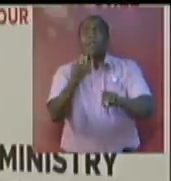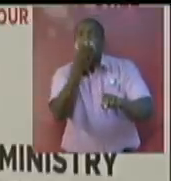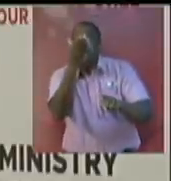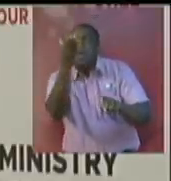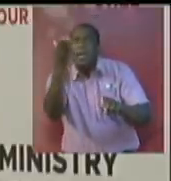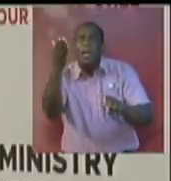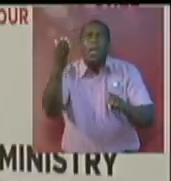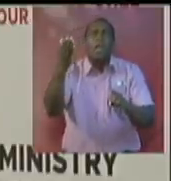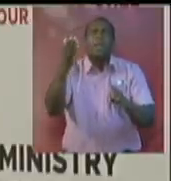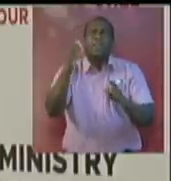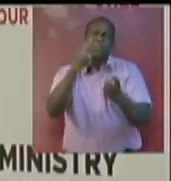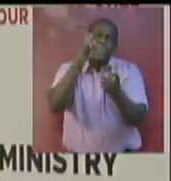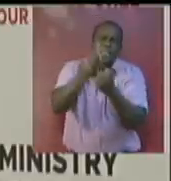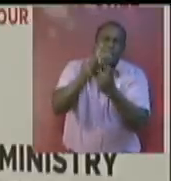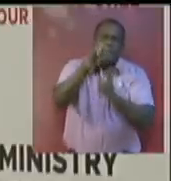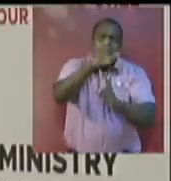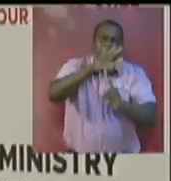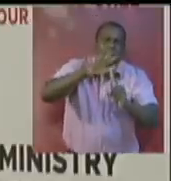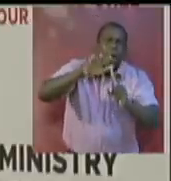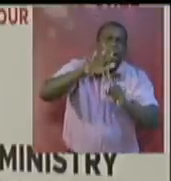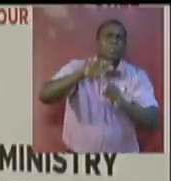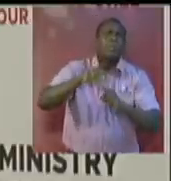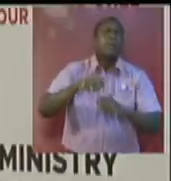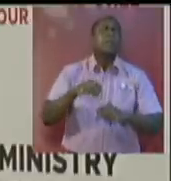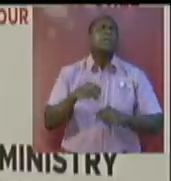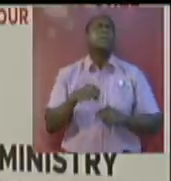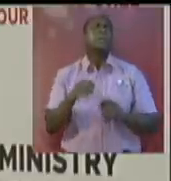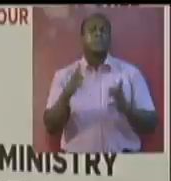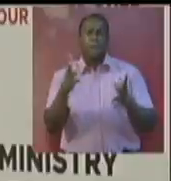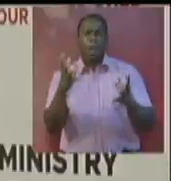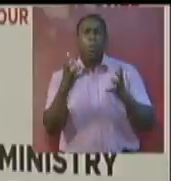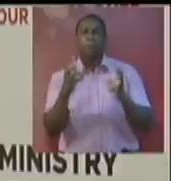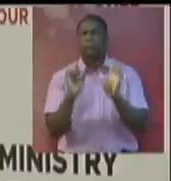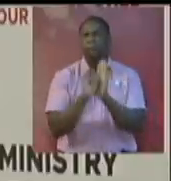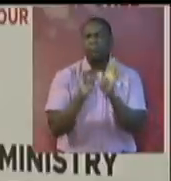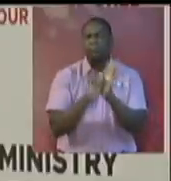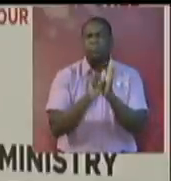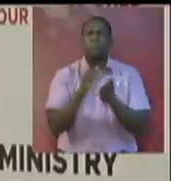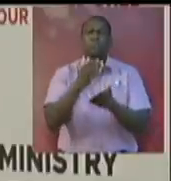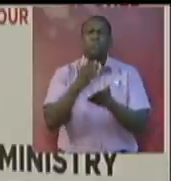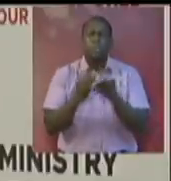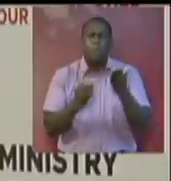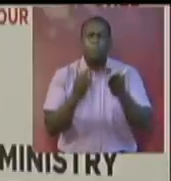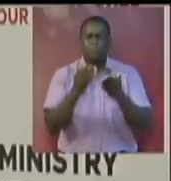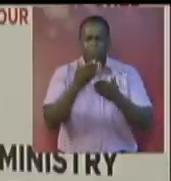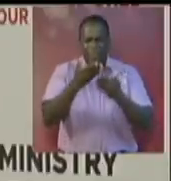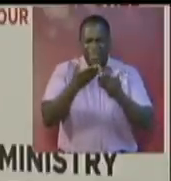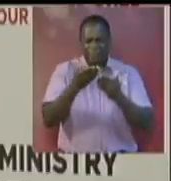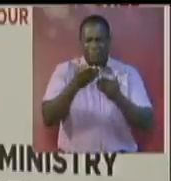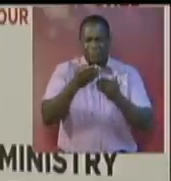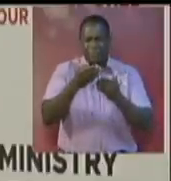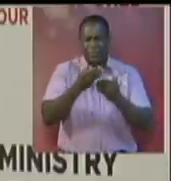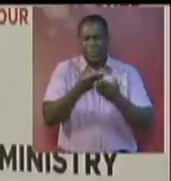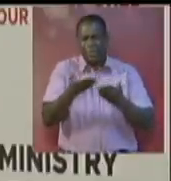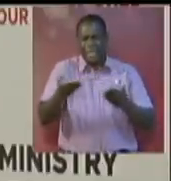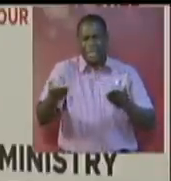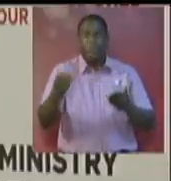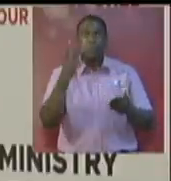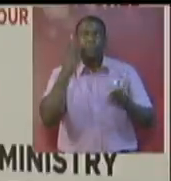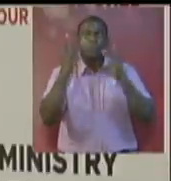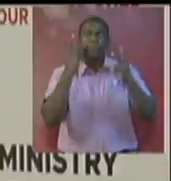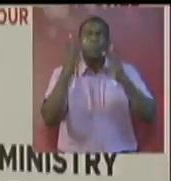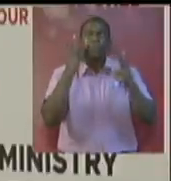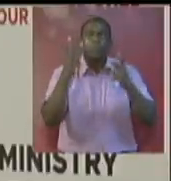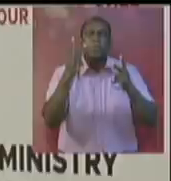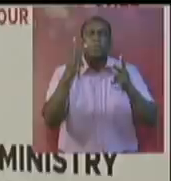of environments. And so I want to take some time this morning to just identify some of what we have been seeing as